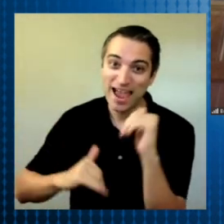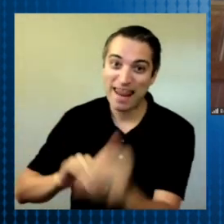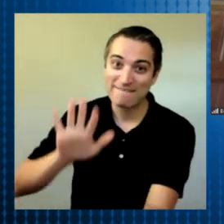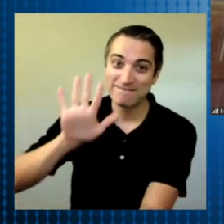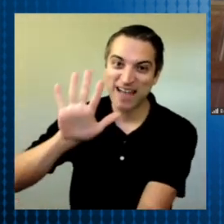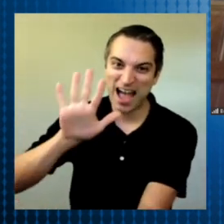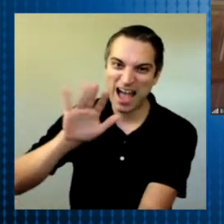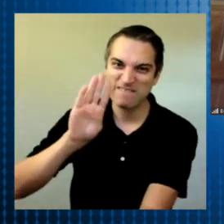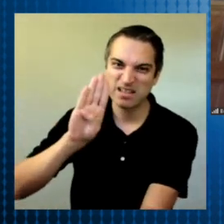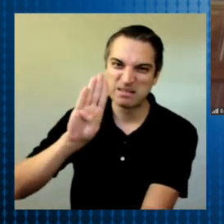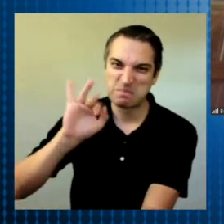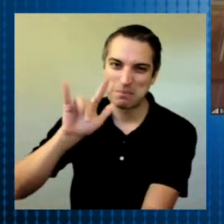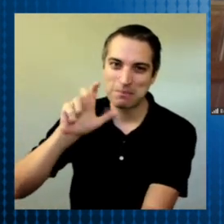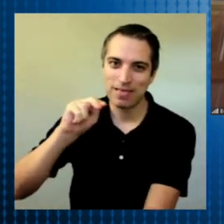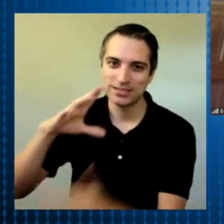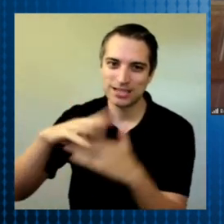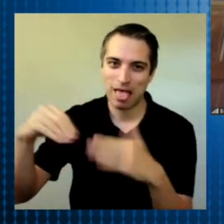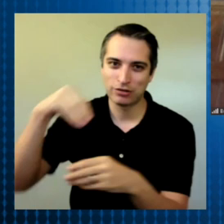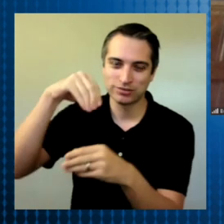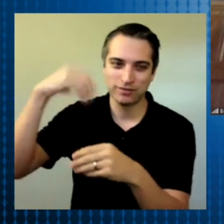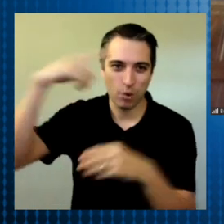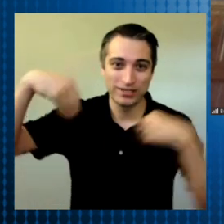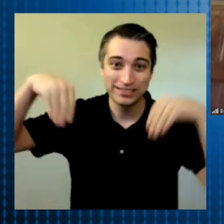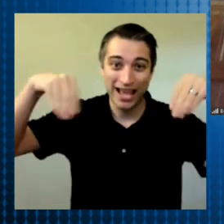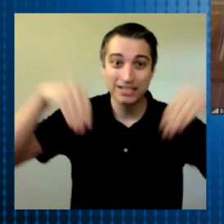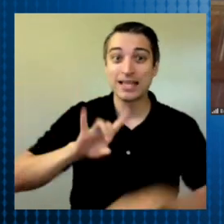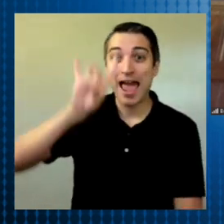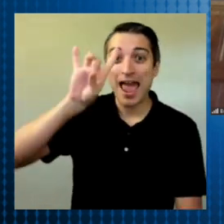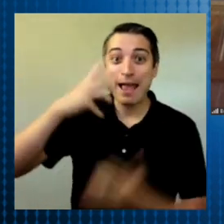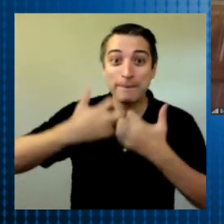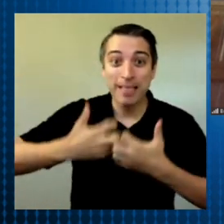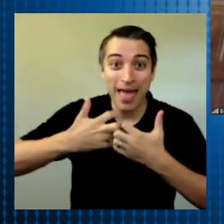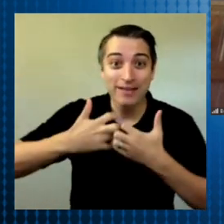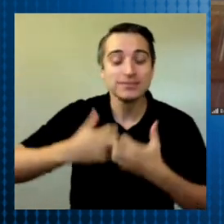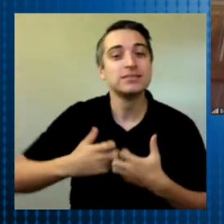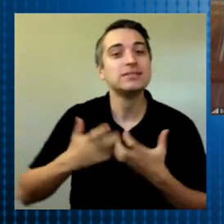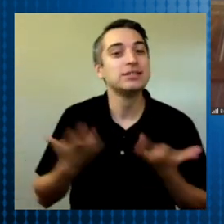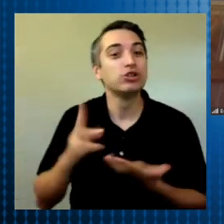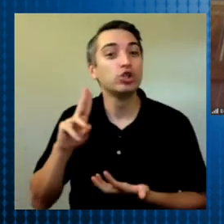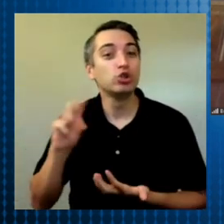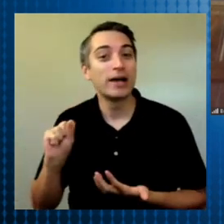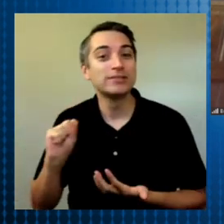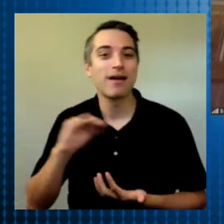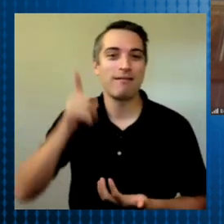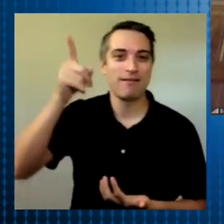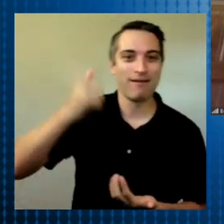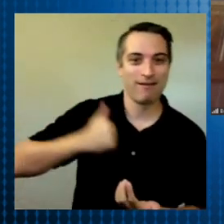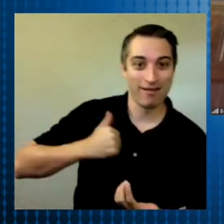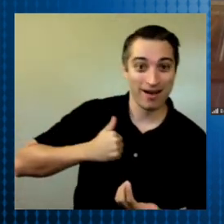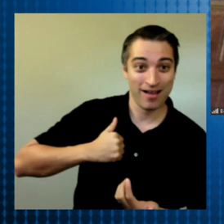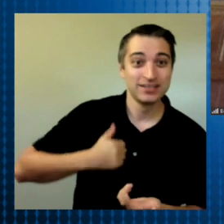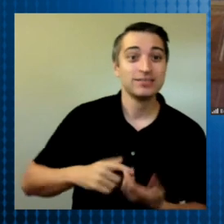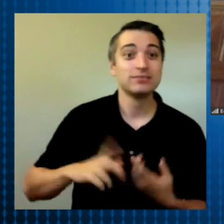$5 billion in sales with eight plants in the U.S. and Canada, and service corporations such